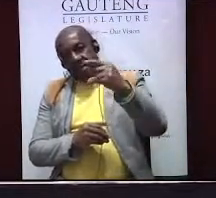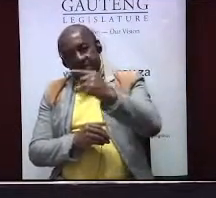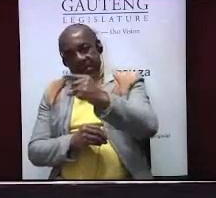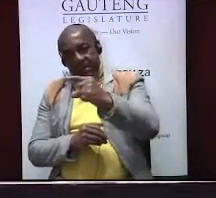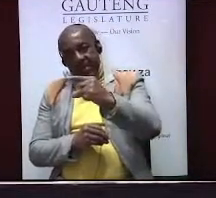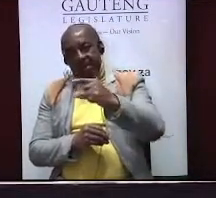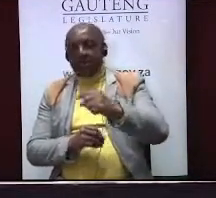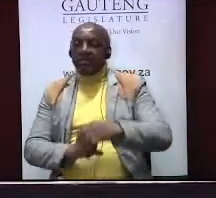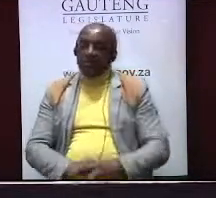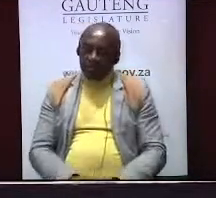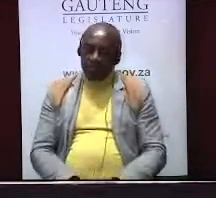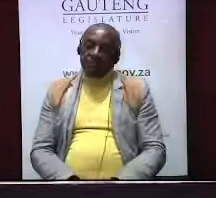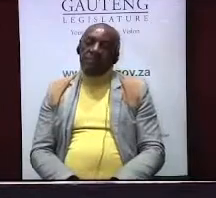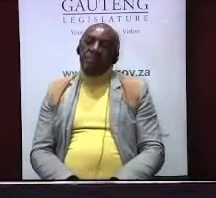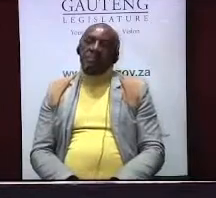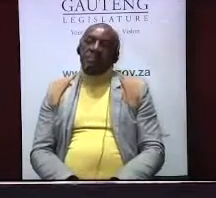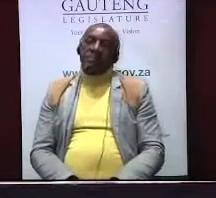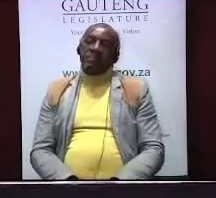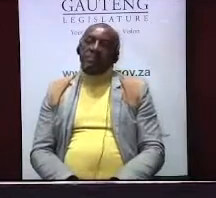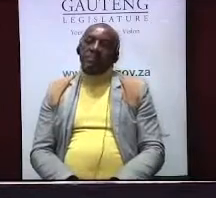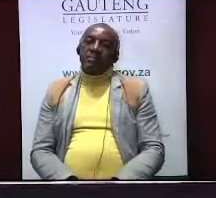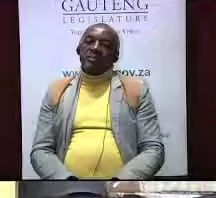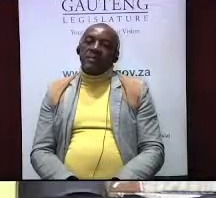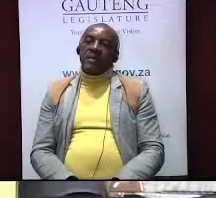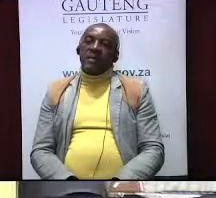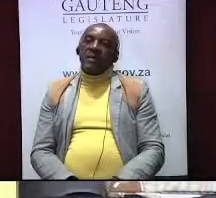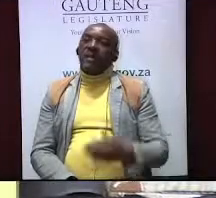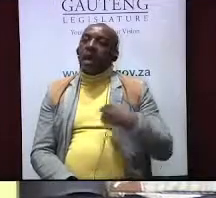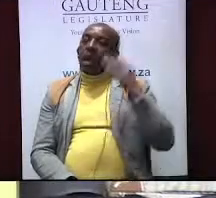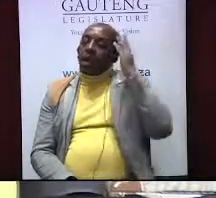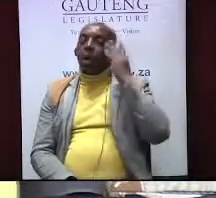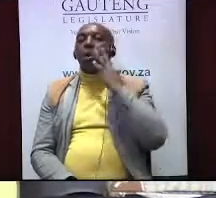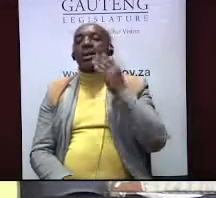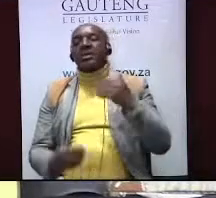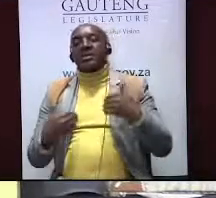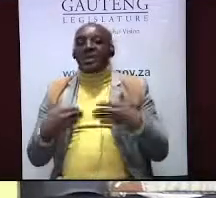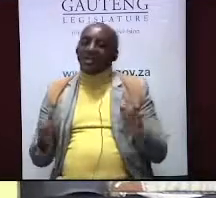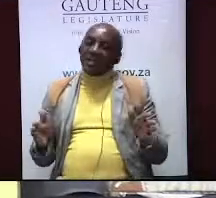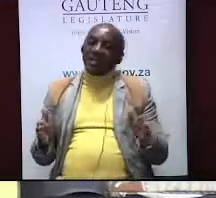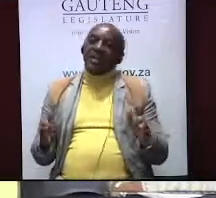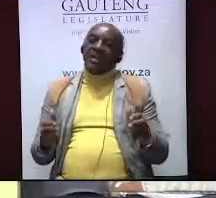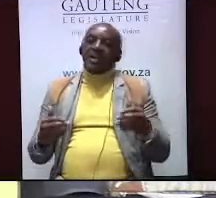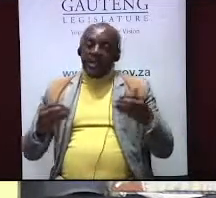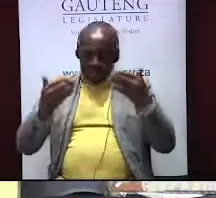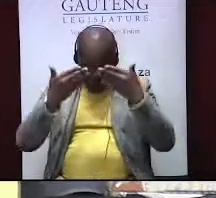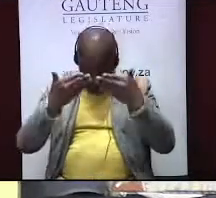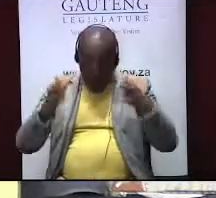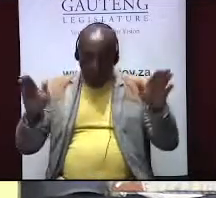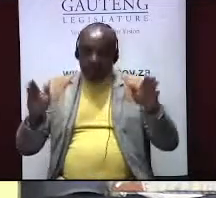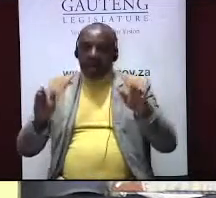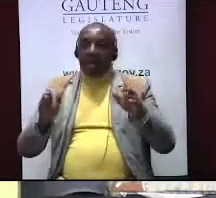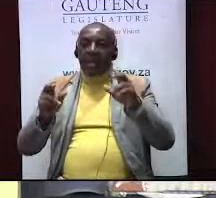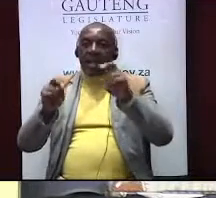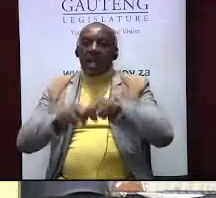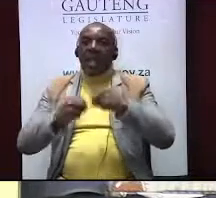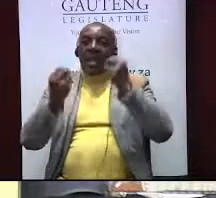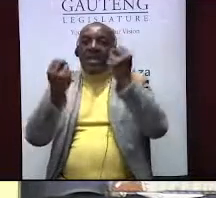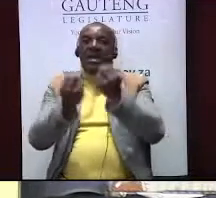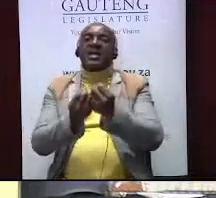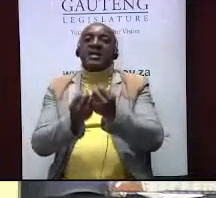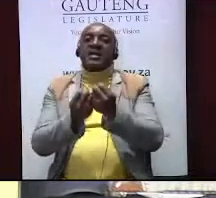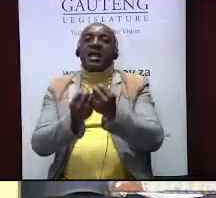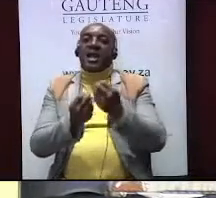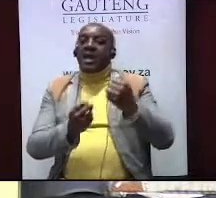Portfolio Committee. I know when we started, we opened with the national anthem,